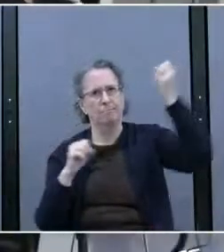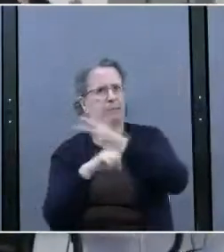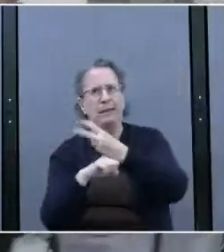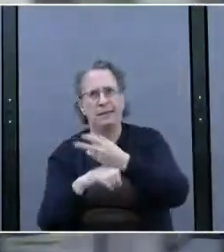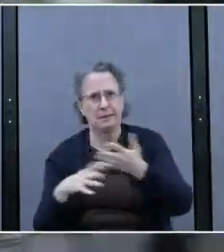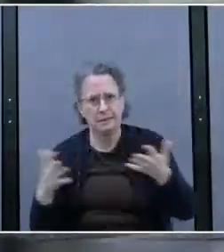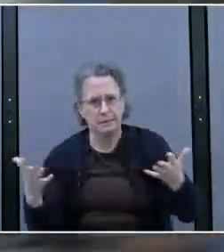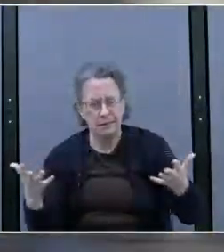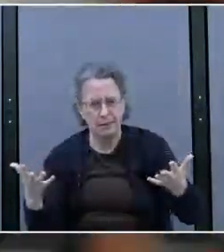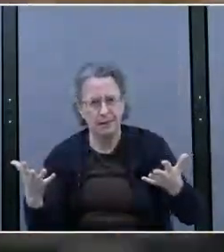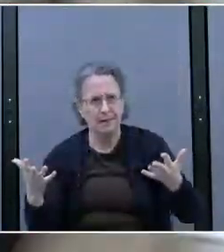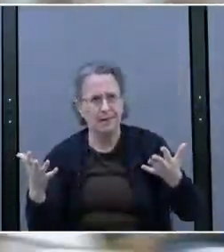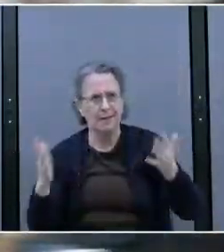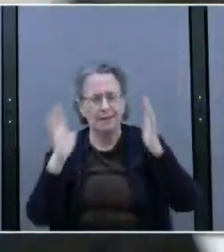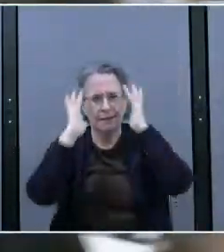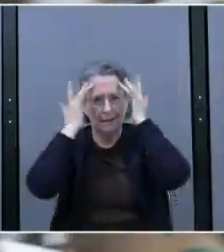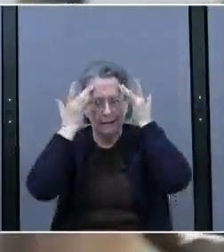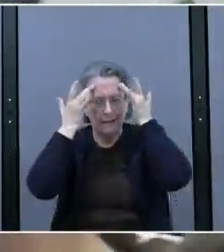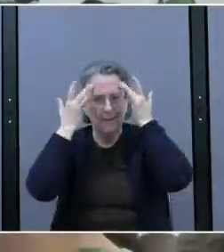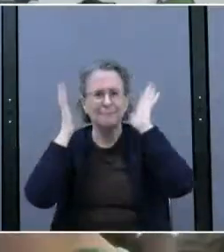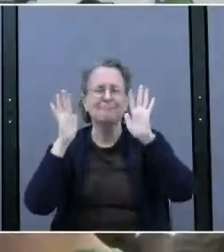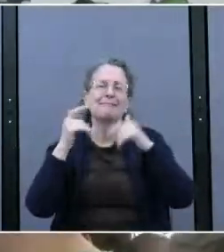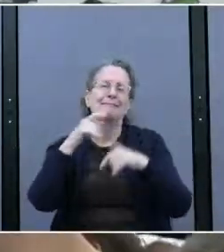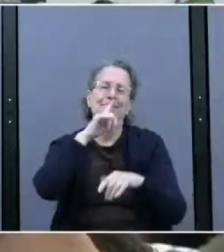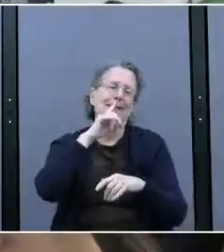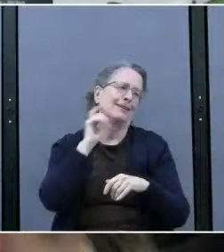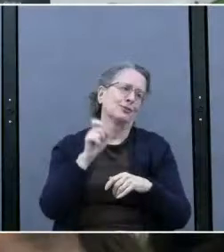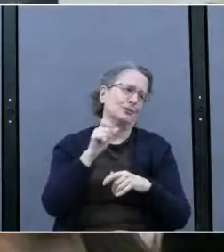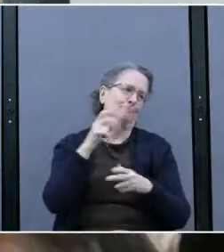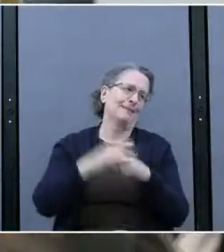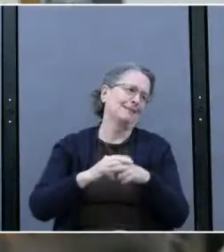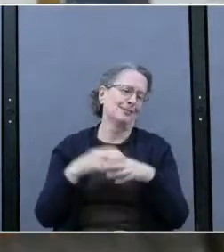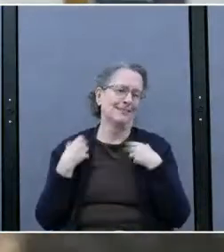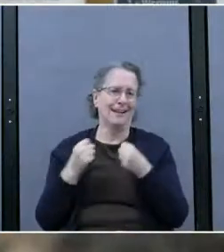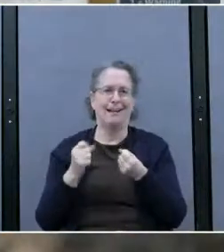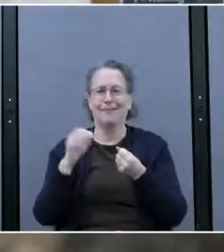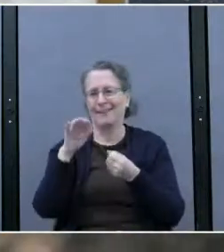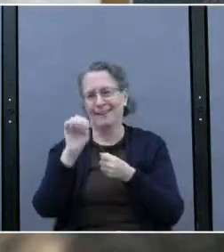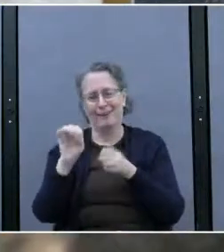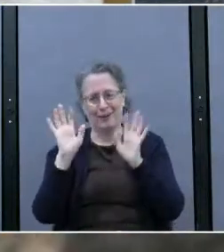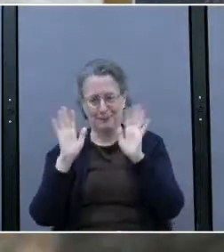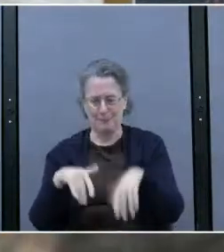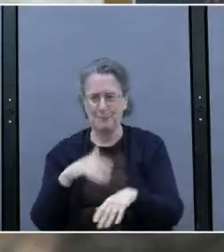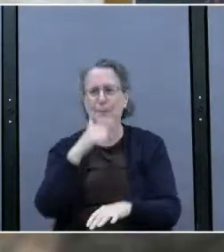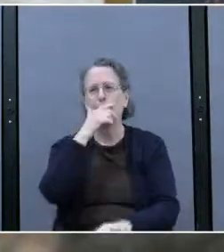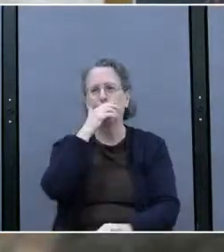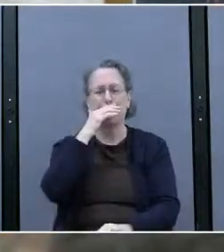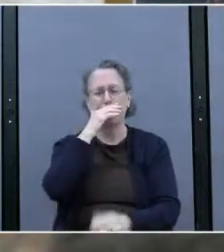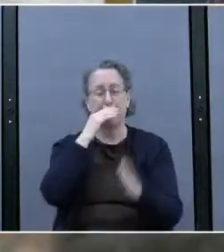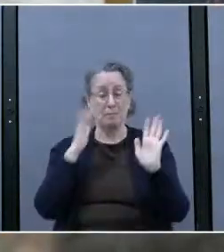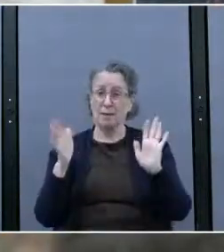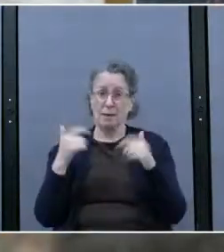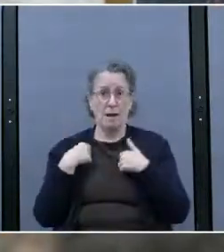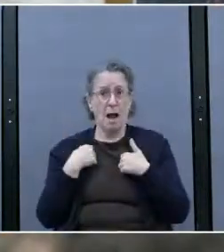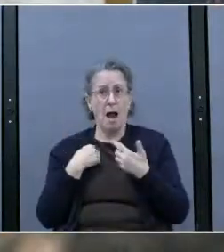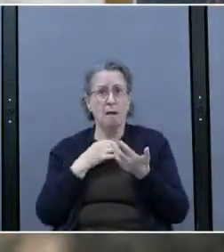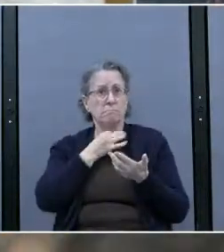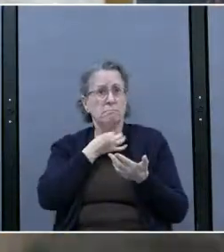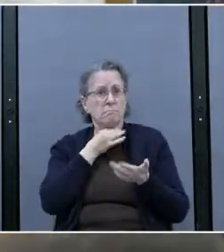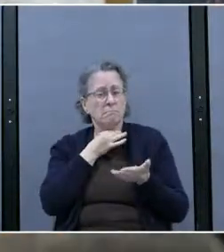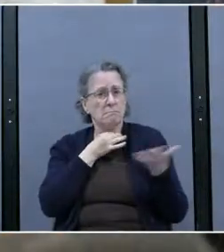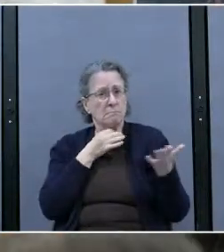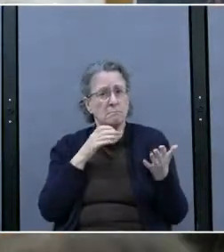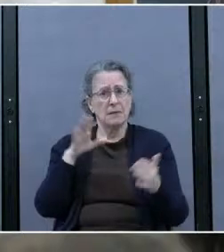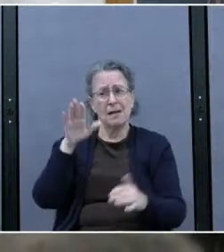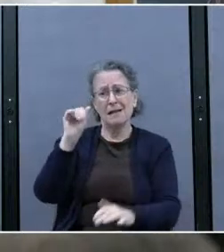about that, shouldn't have brought that up. But what I'm saying is, are we looking at ways to? Casella just seems like more